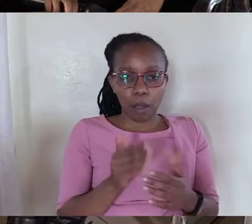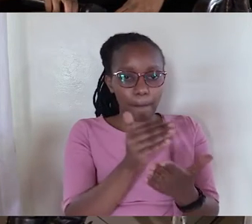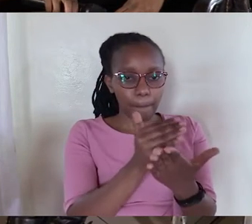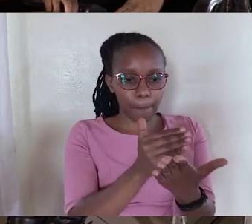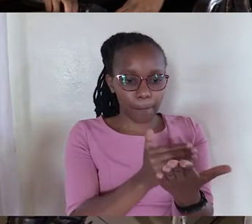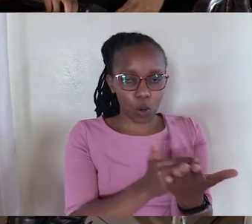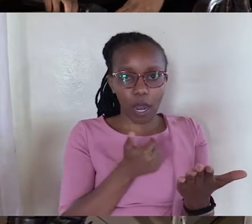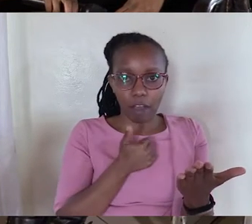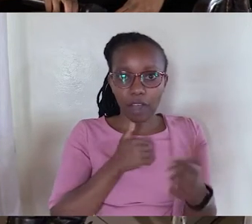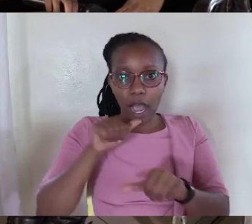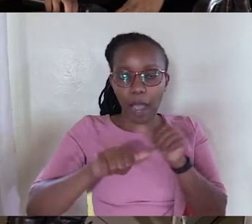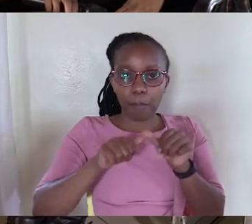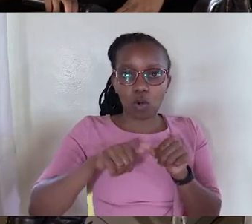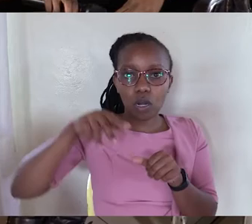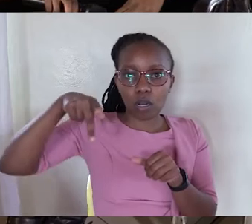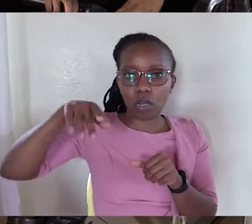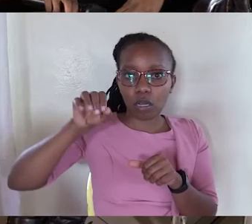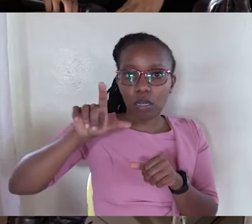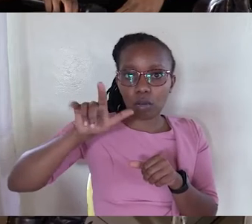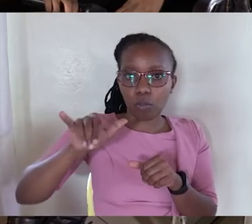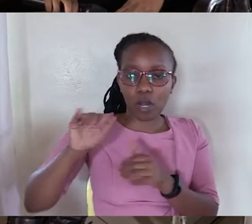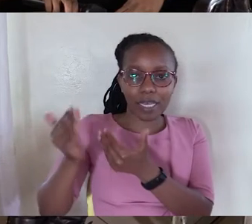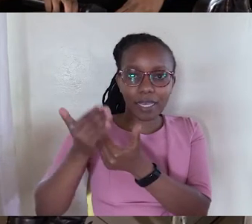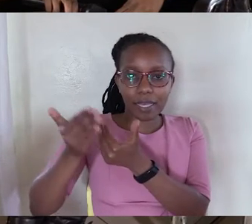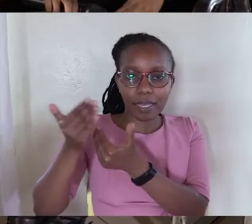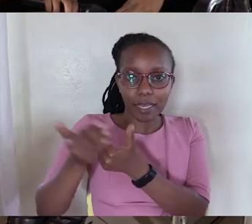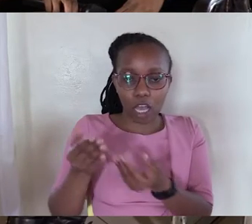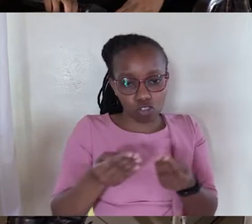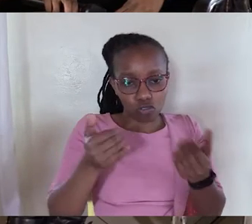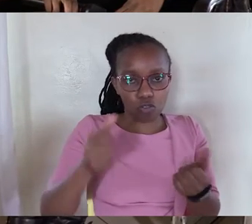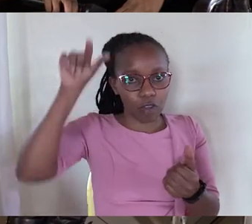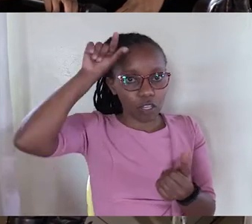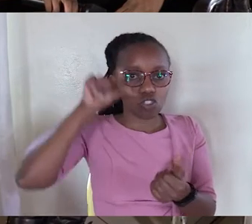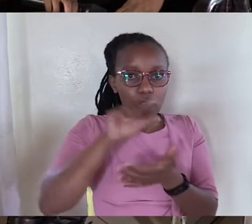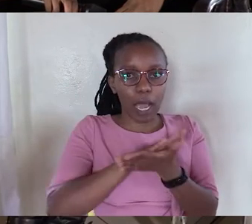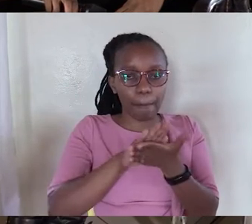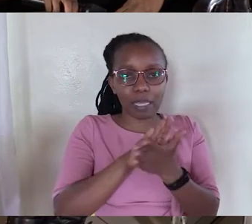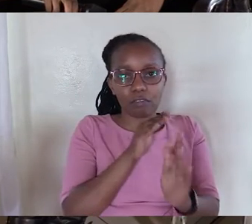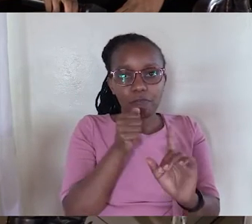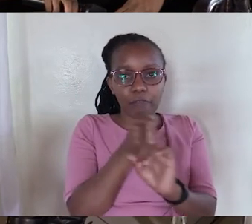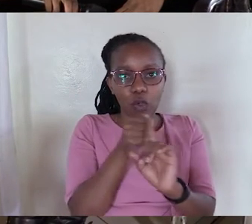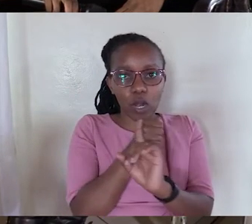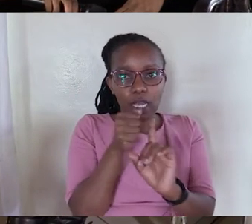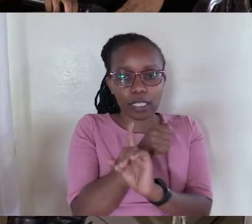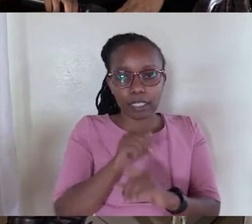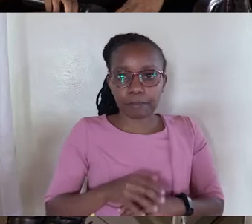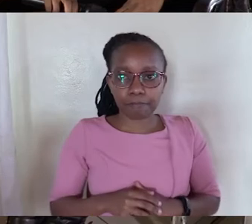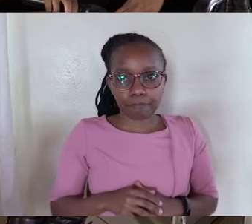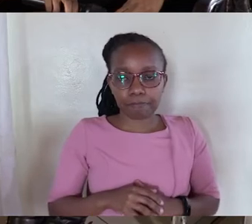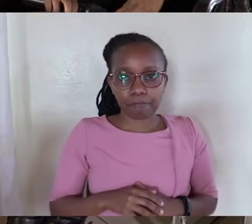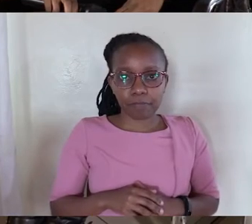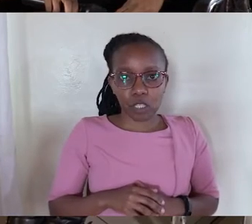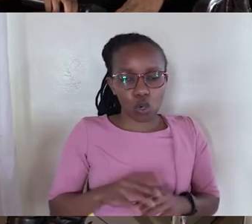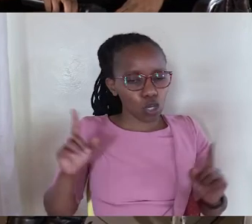program on Polycare, which is supposed to be handling the gender-based violence in one stop,